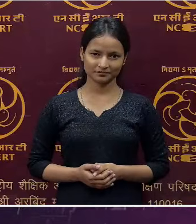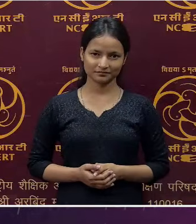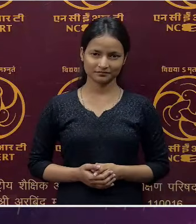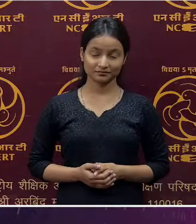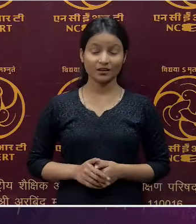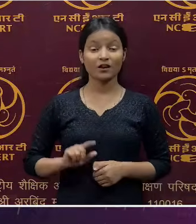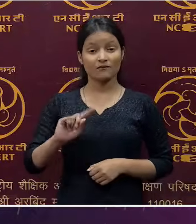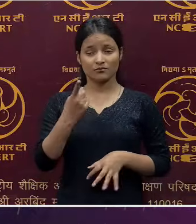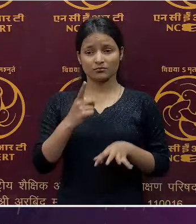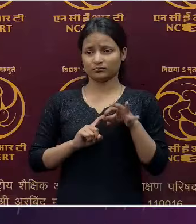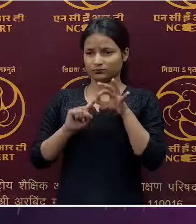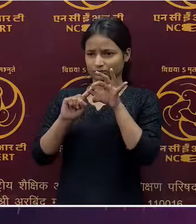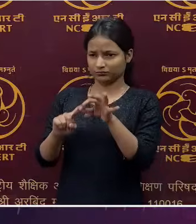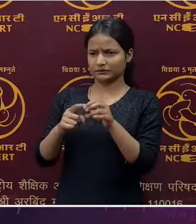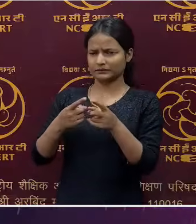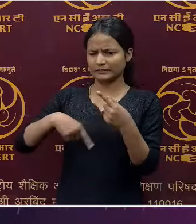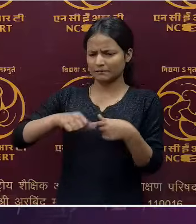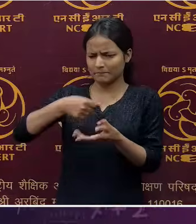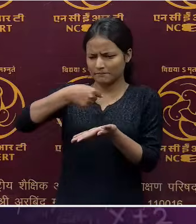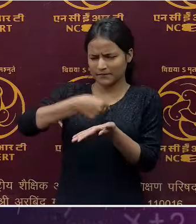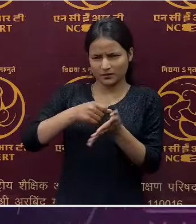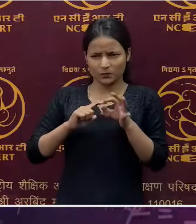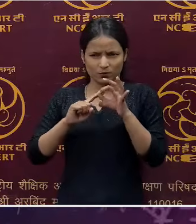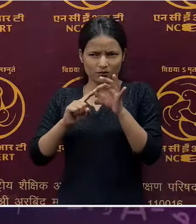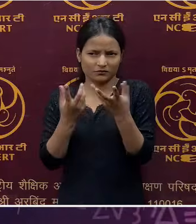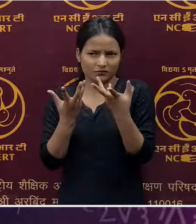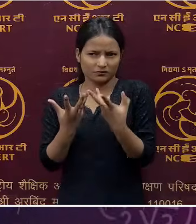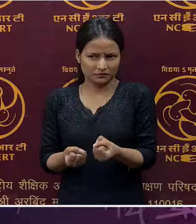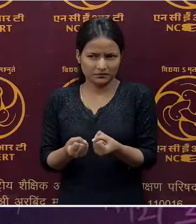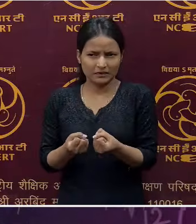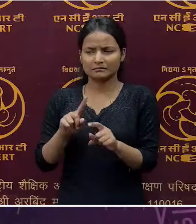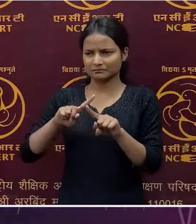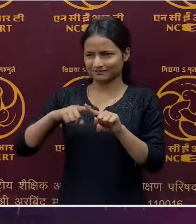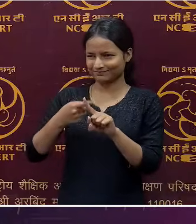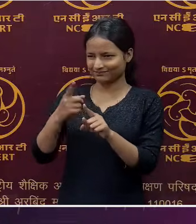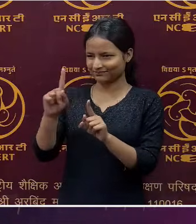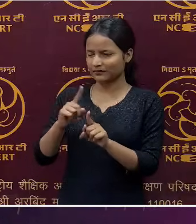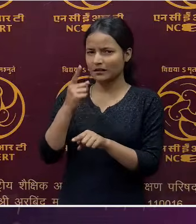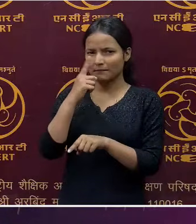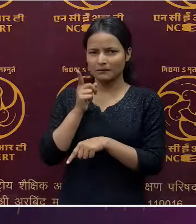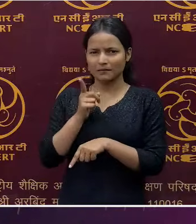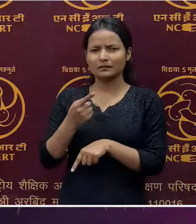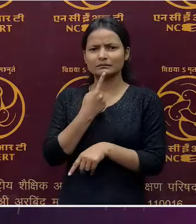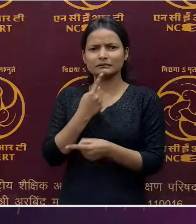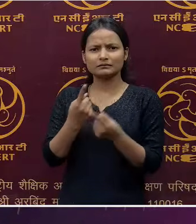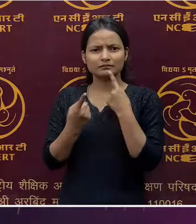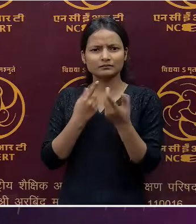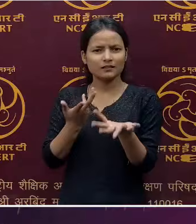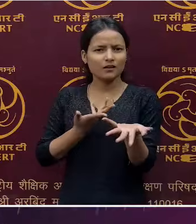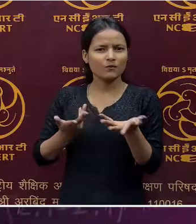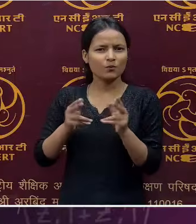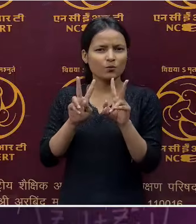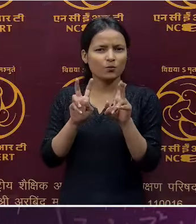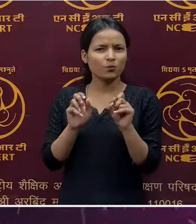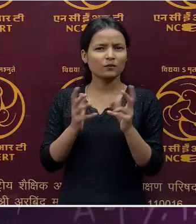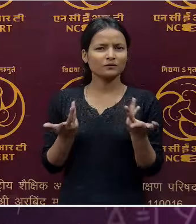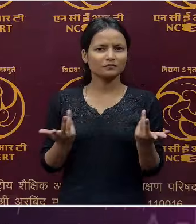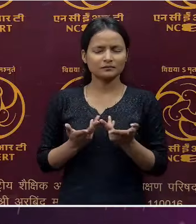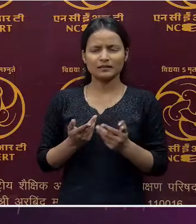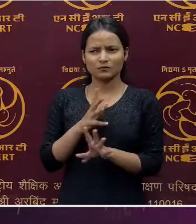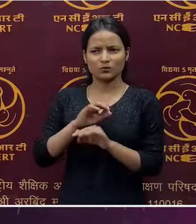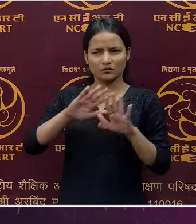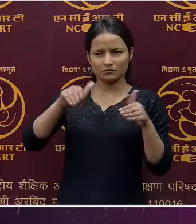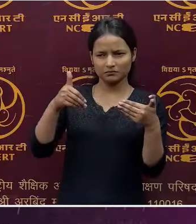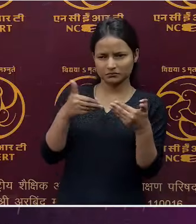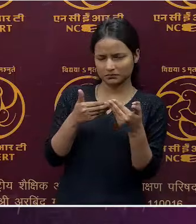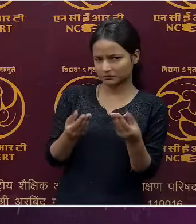first question, the basic one that I want to ask from our expert for today, that ma'am, what we are going to discuss in today's session and